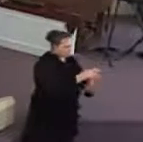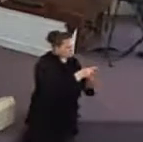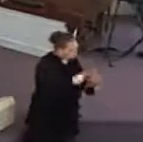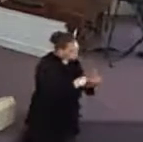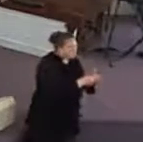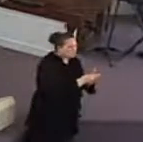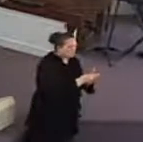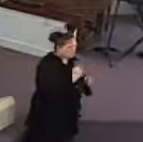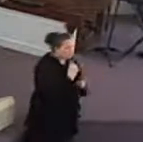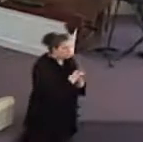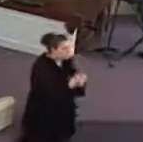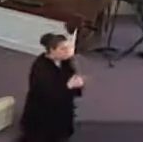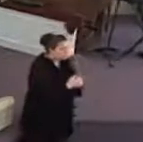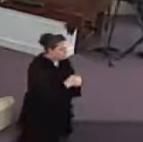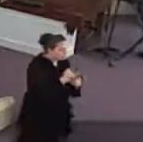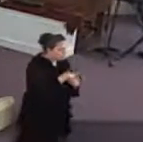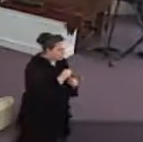And that's true.